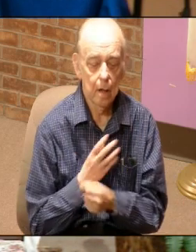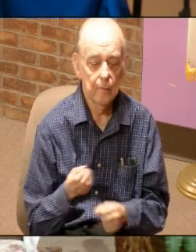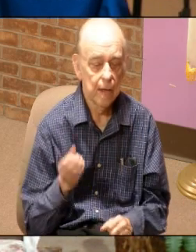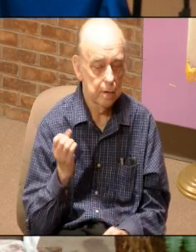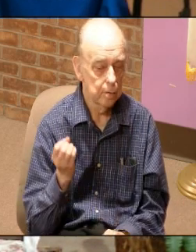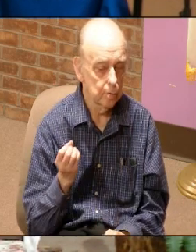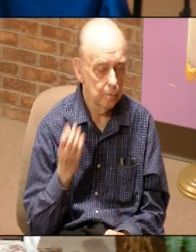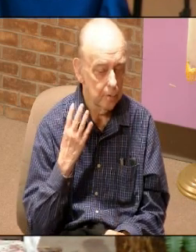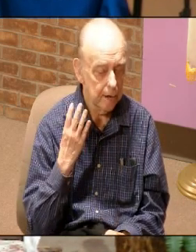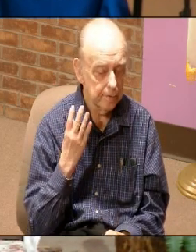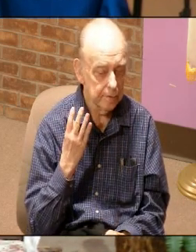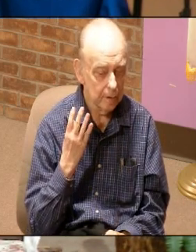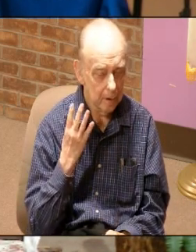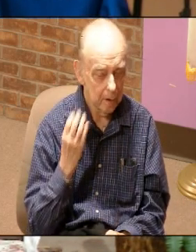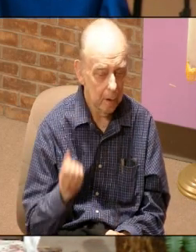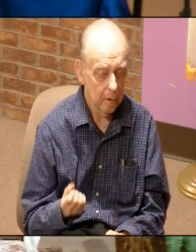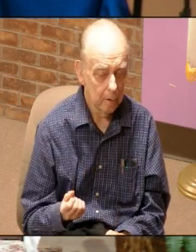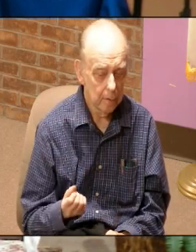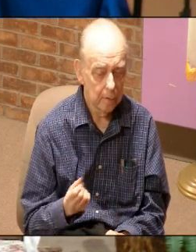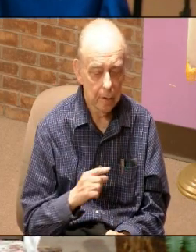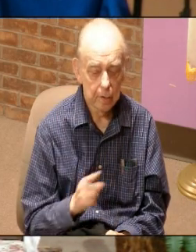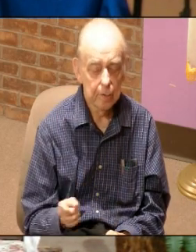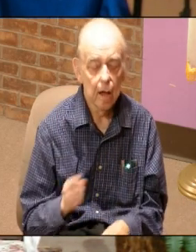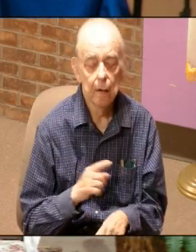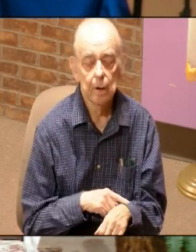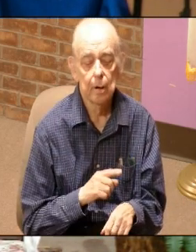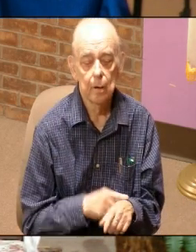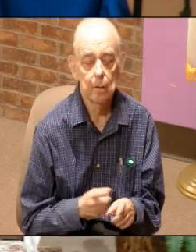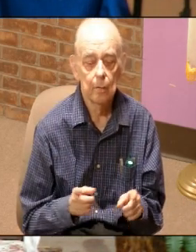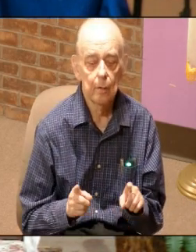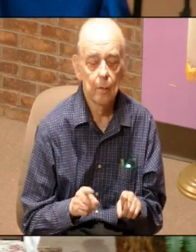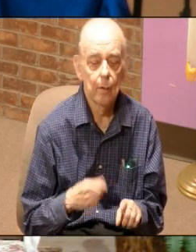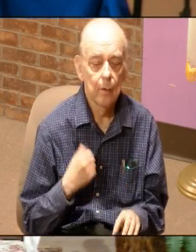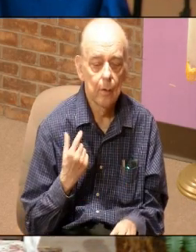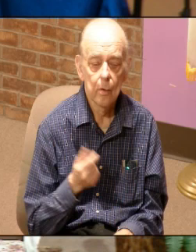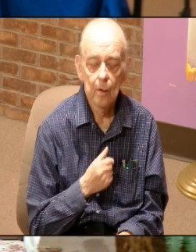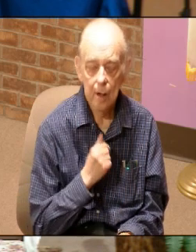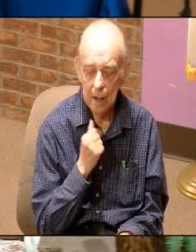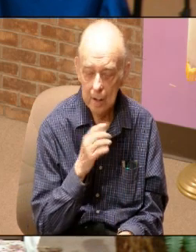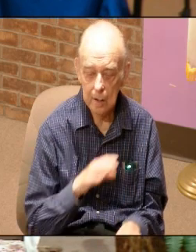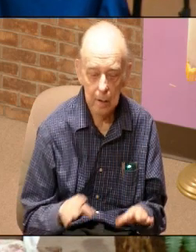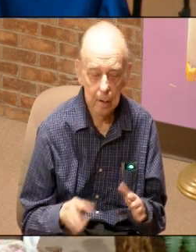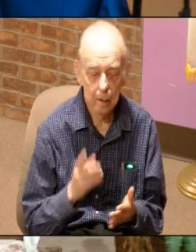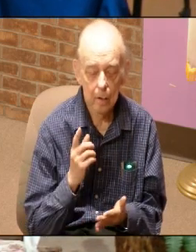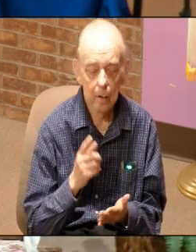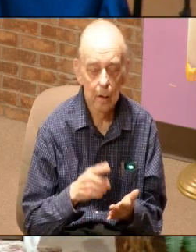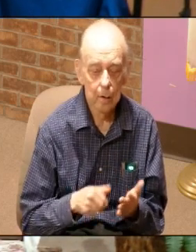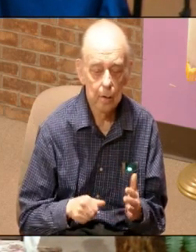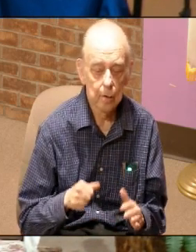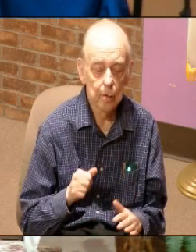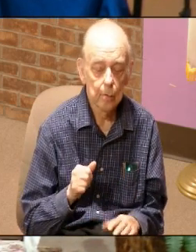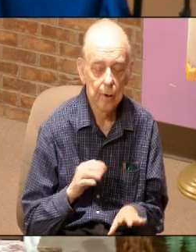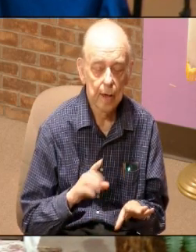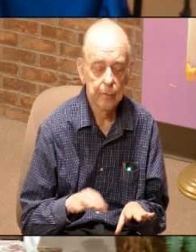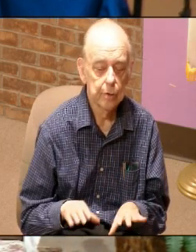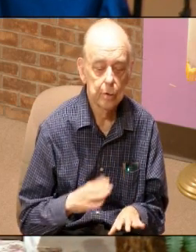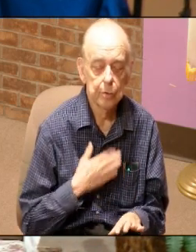grace. Because there are times that we're not always going to do what it is to please God.